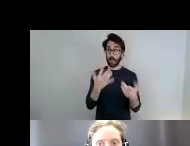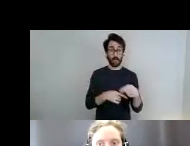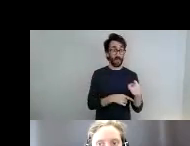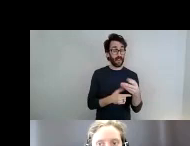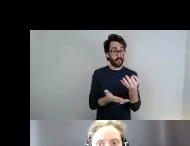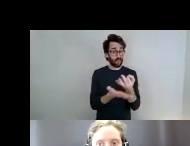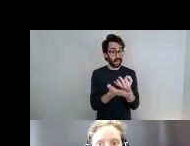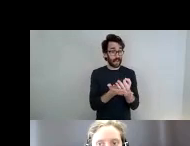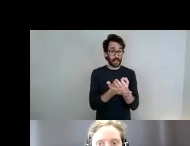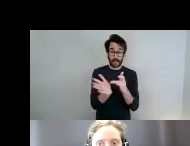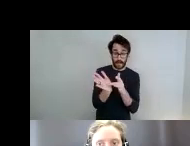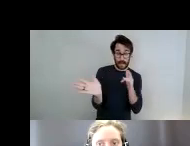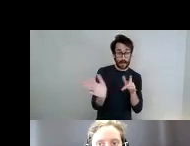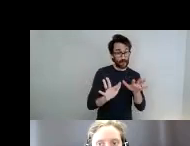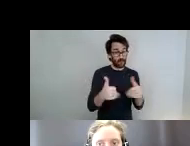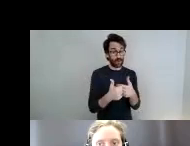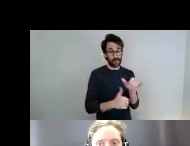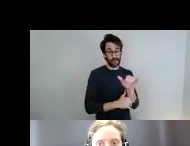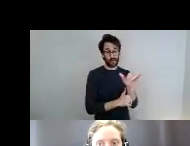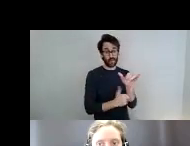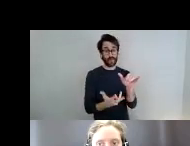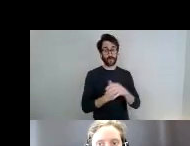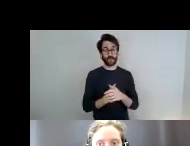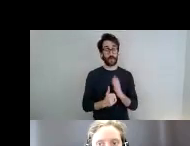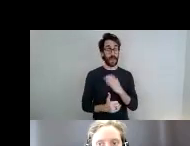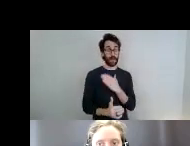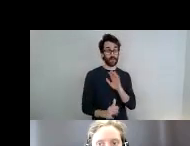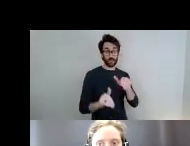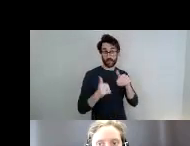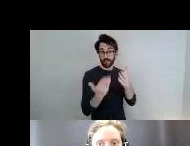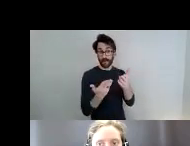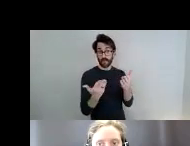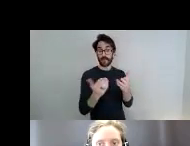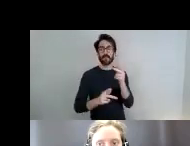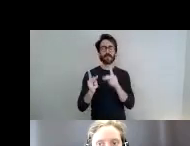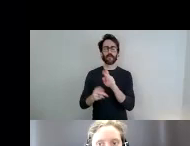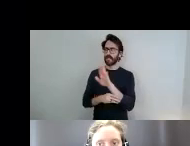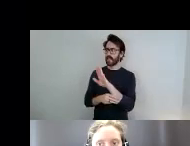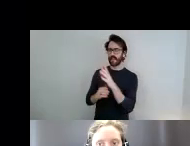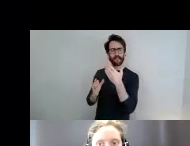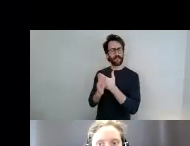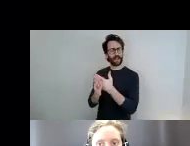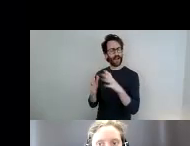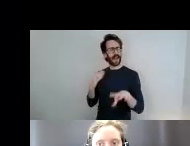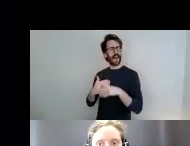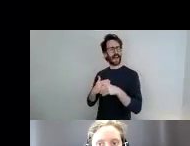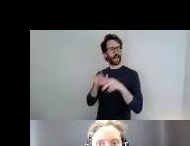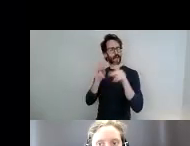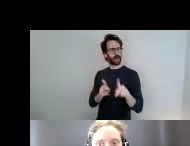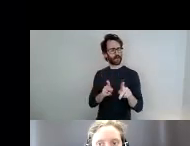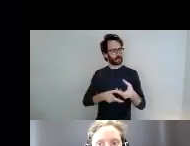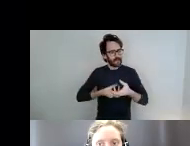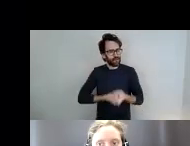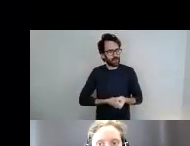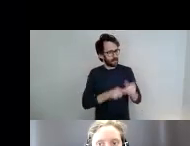financial exploitation. So one of the things we're suggesting is that people add a trusted contact person to their file. This person is like